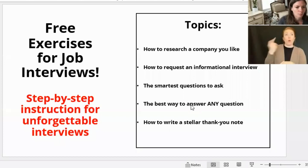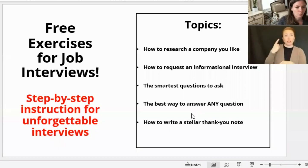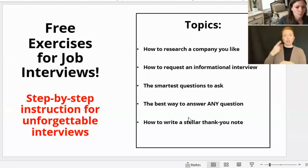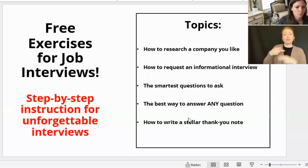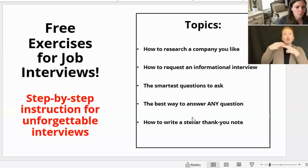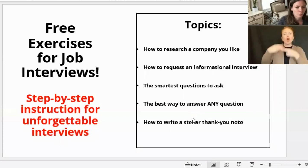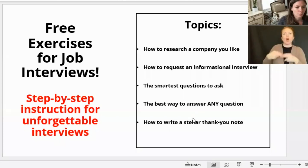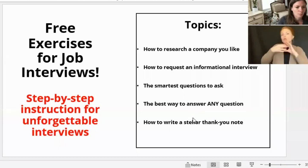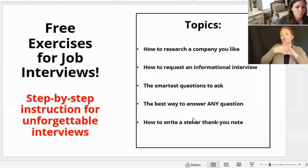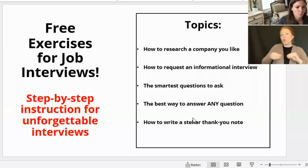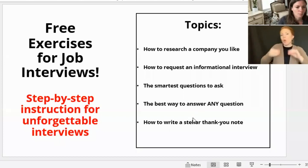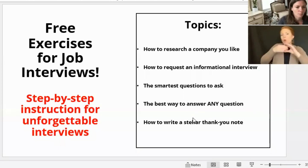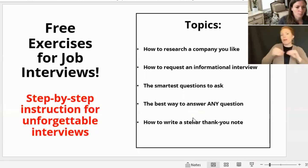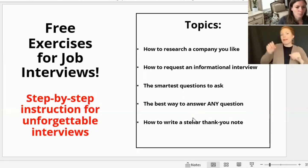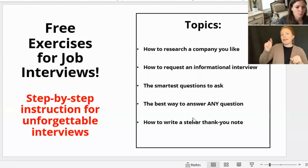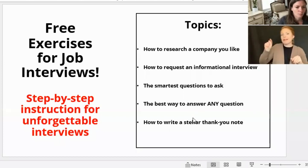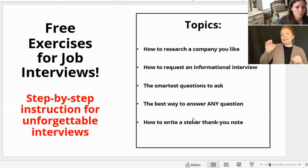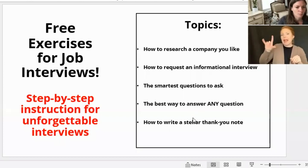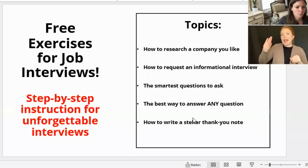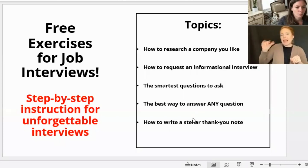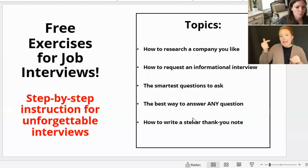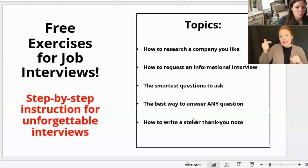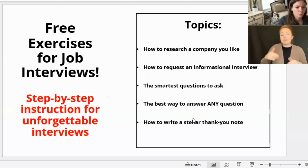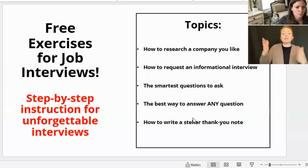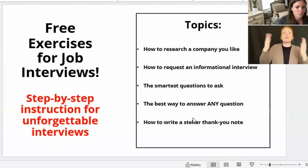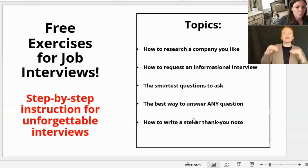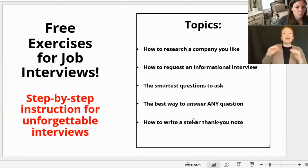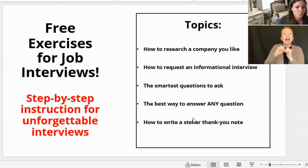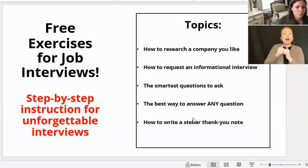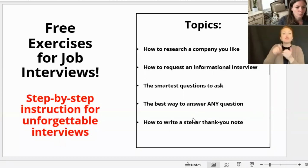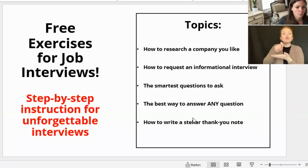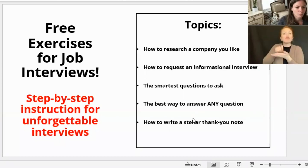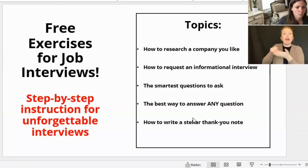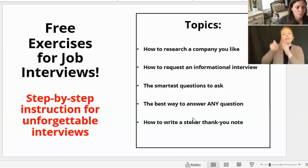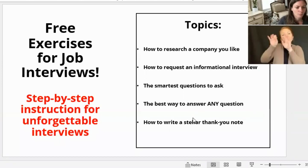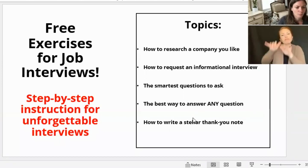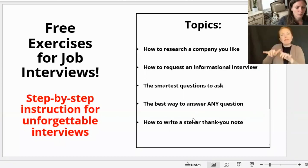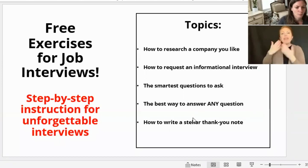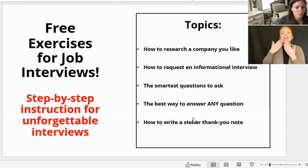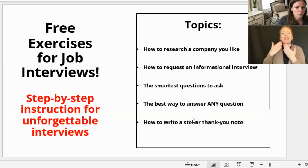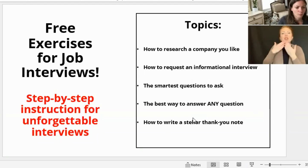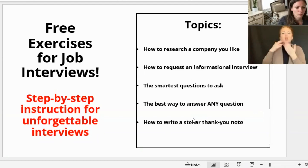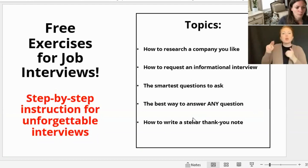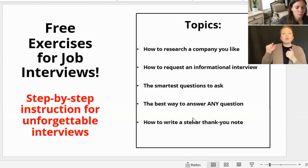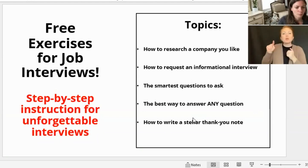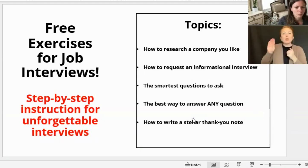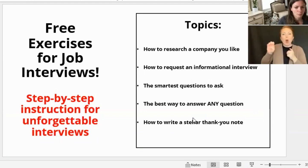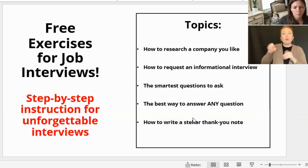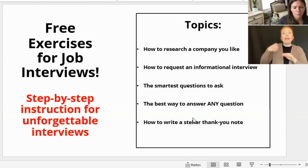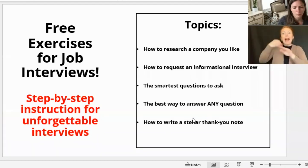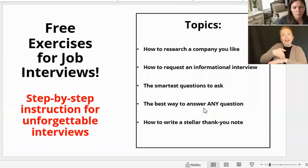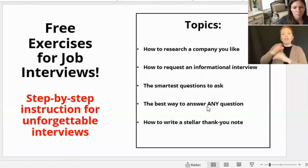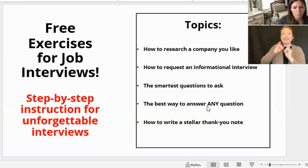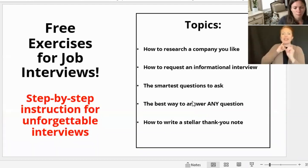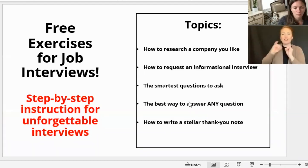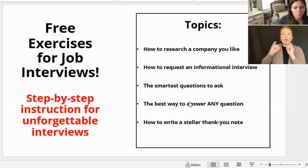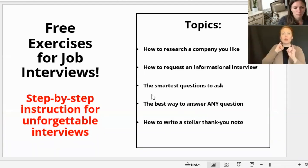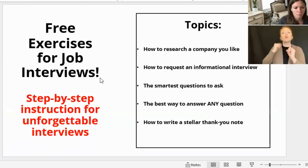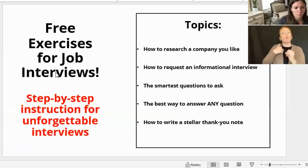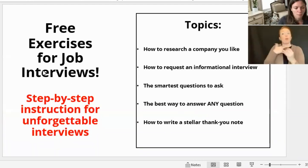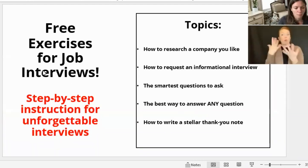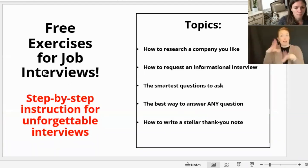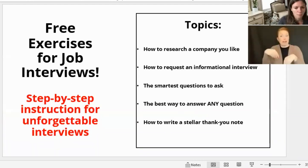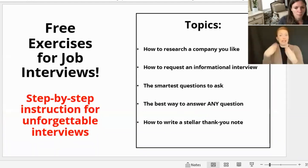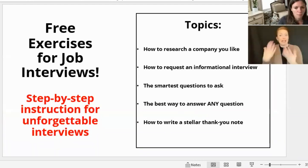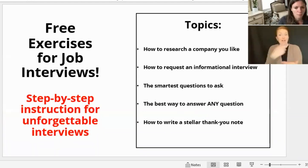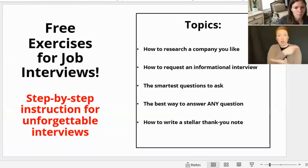storytelling, and how to write a great thank you note afterwards. We'd love to give anybody, any instructor, these resources, and I'll